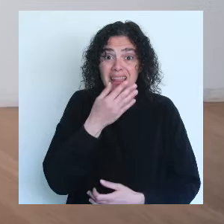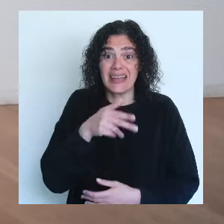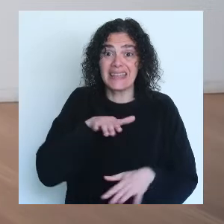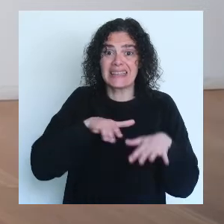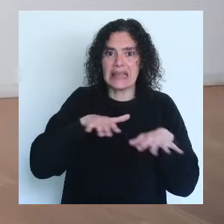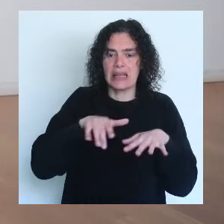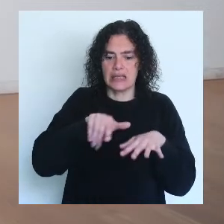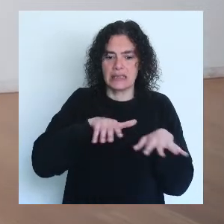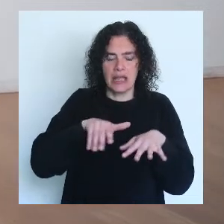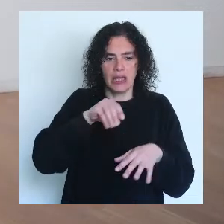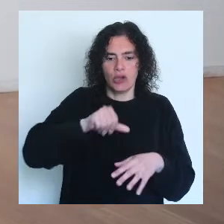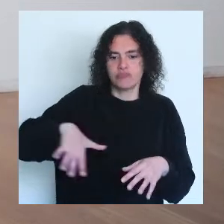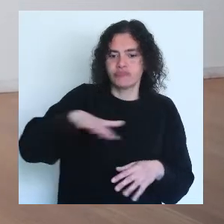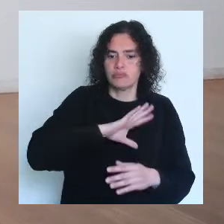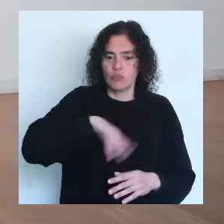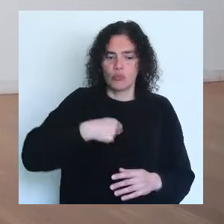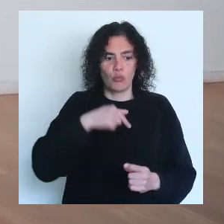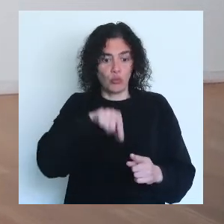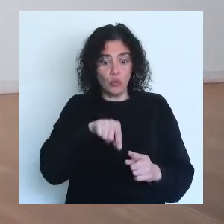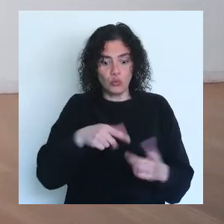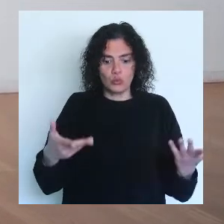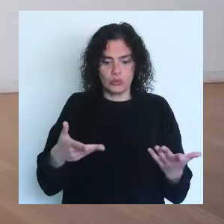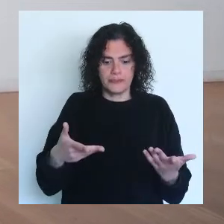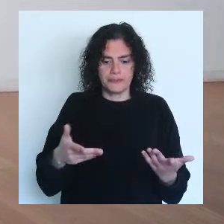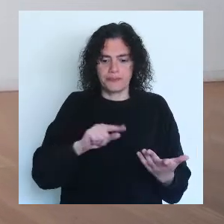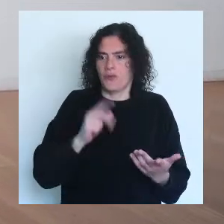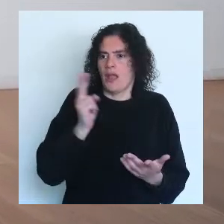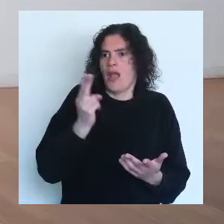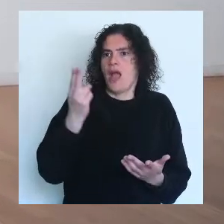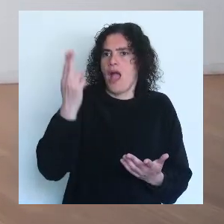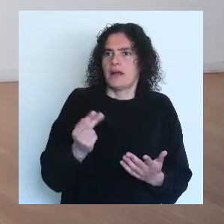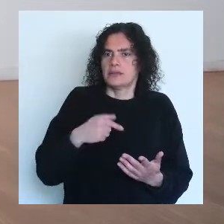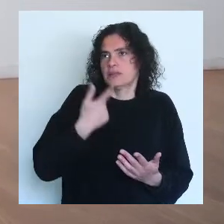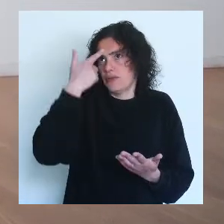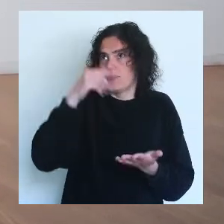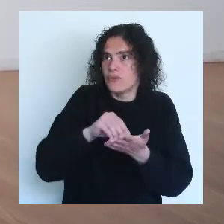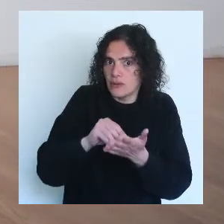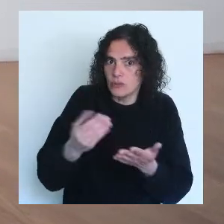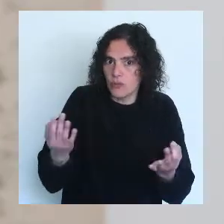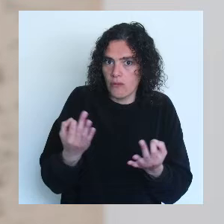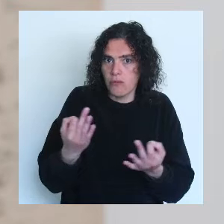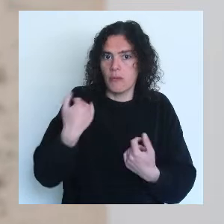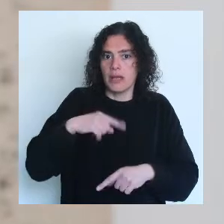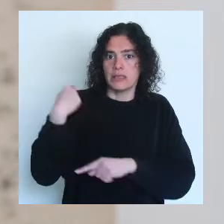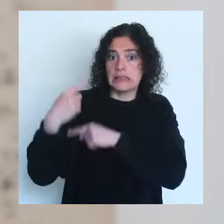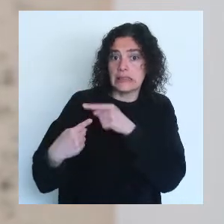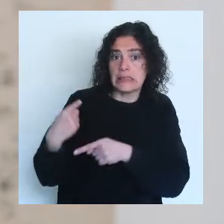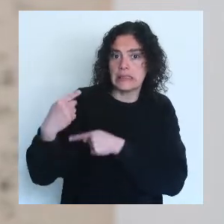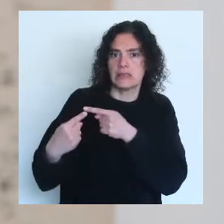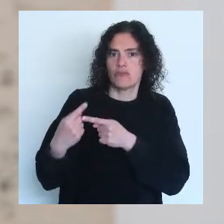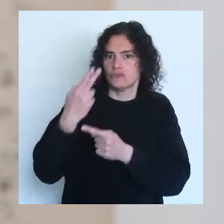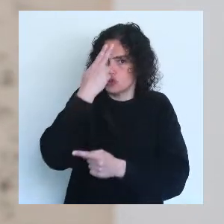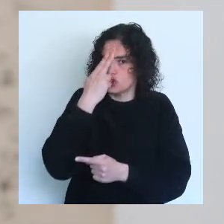Italy. You're talking from the place in the world where, not that art has been invented, but where